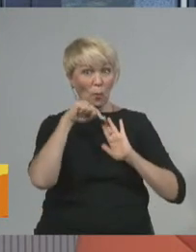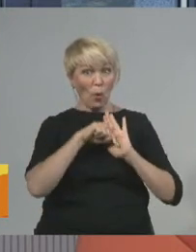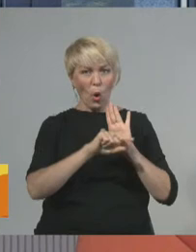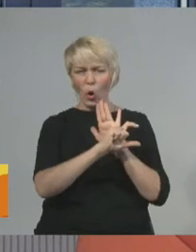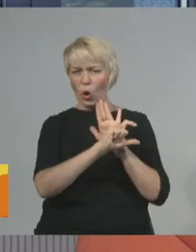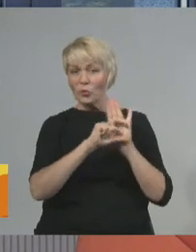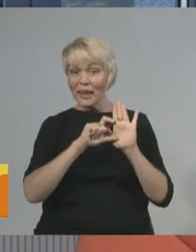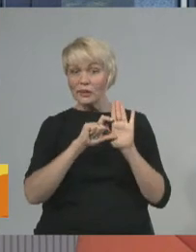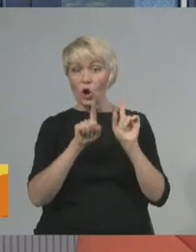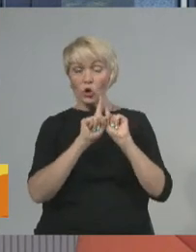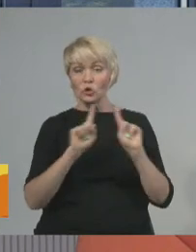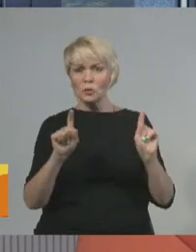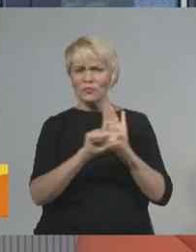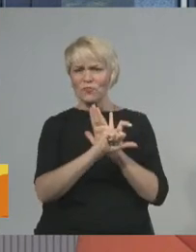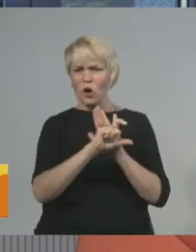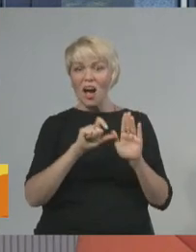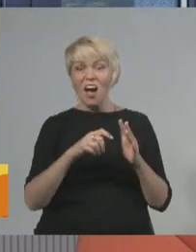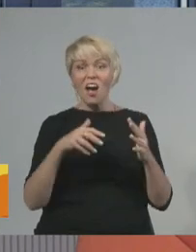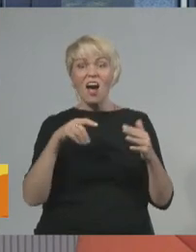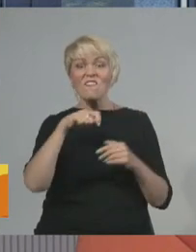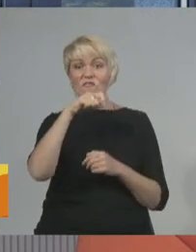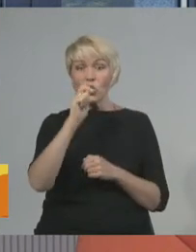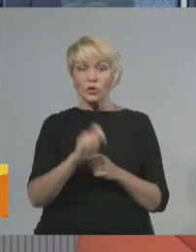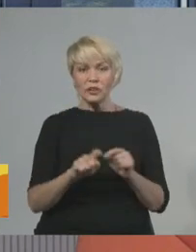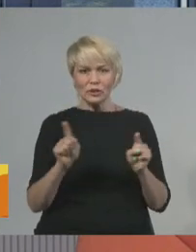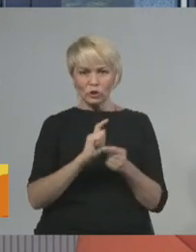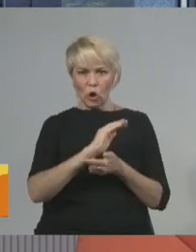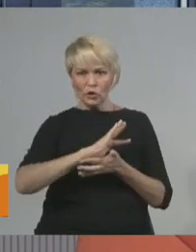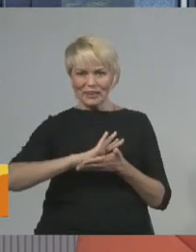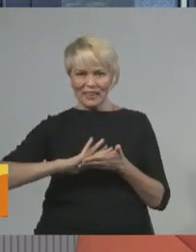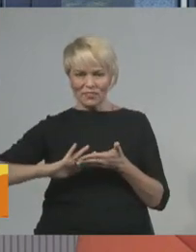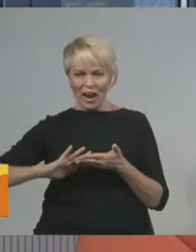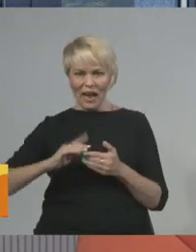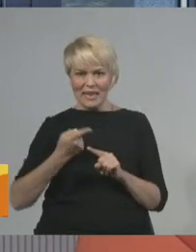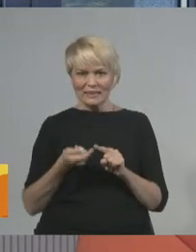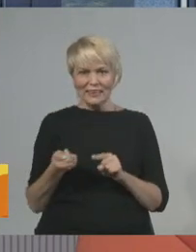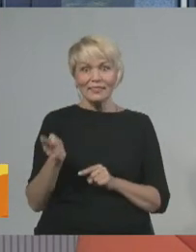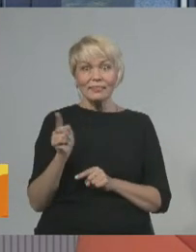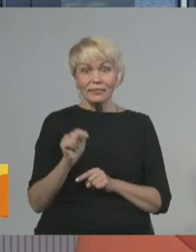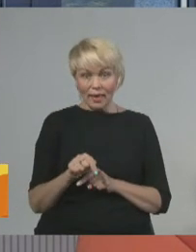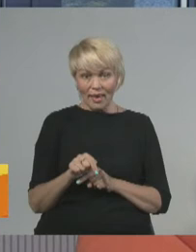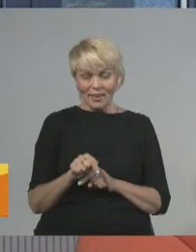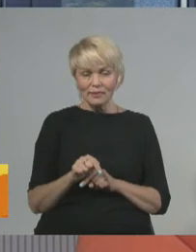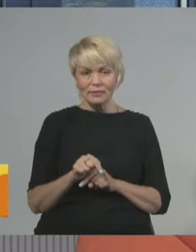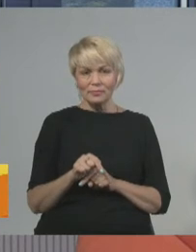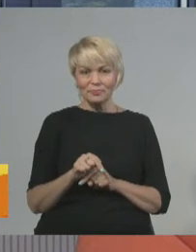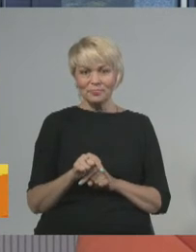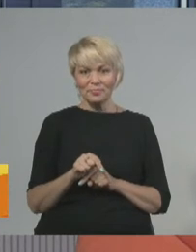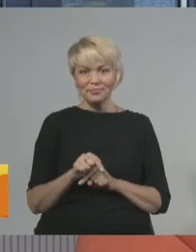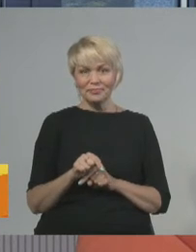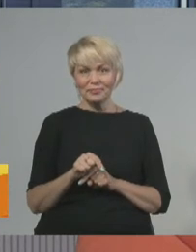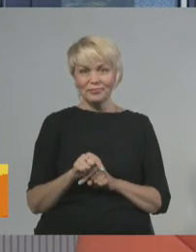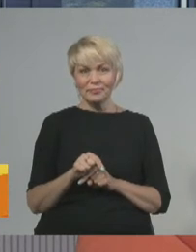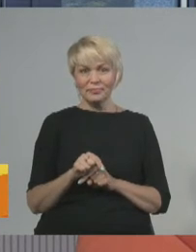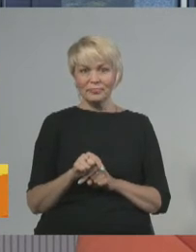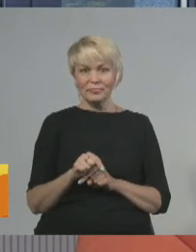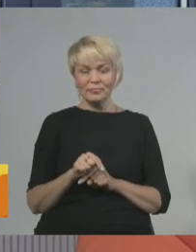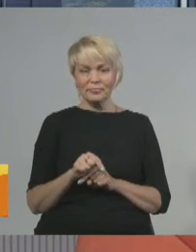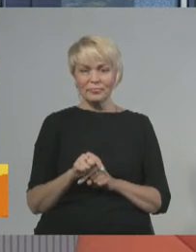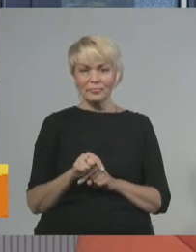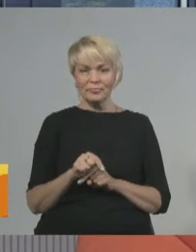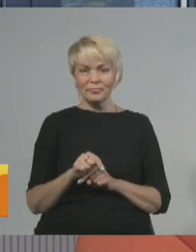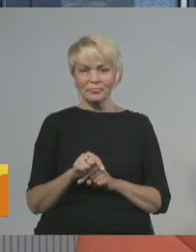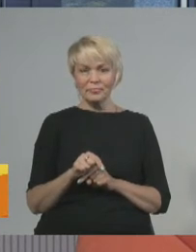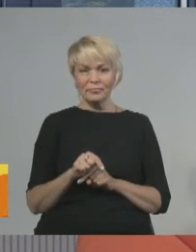war is that there is much more uh of a pat a self-described